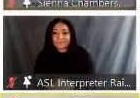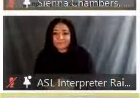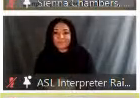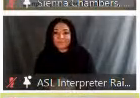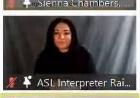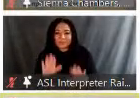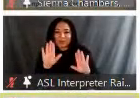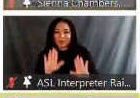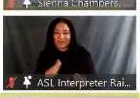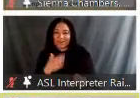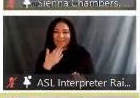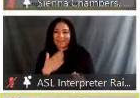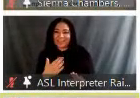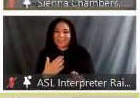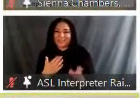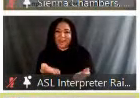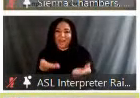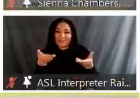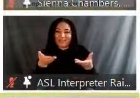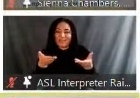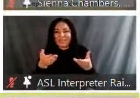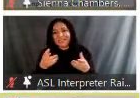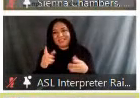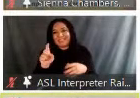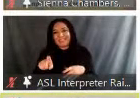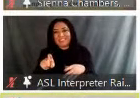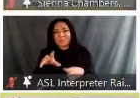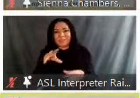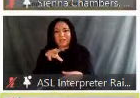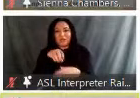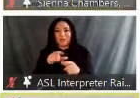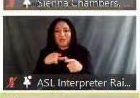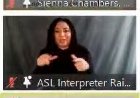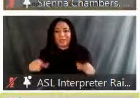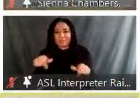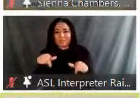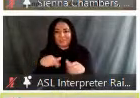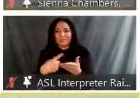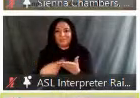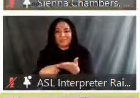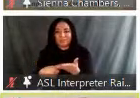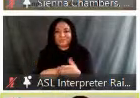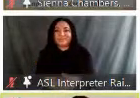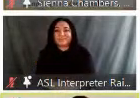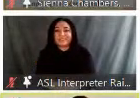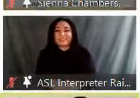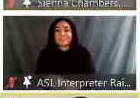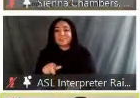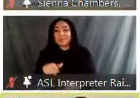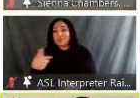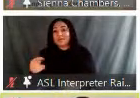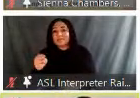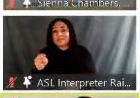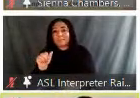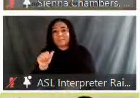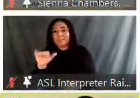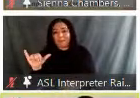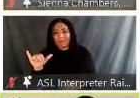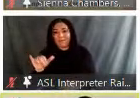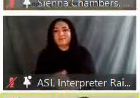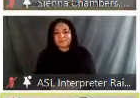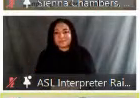Great, thank you for elevating the need to include language in this discussion as well. Next, we'll go to May, and then we'll go to Samantha. So go ahead,